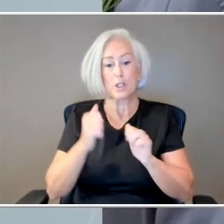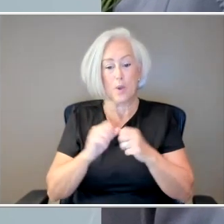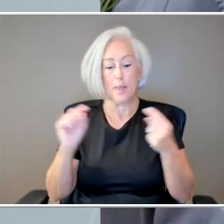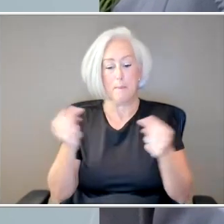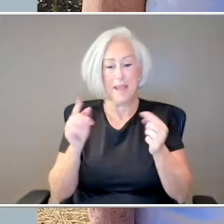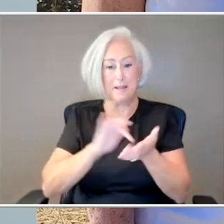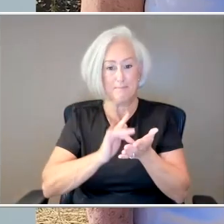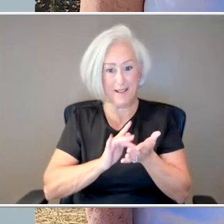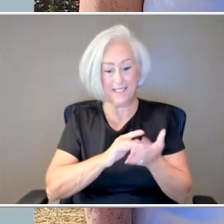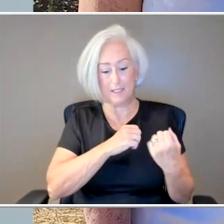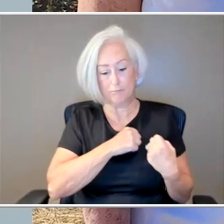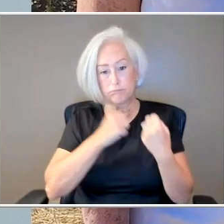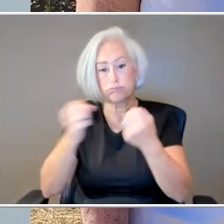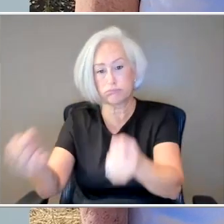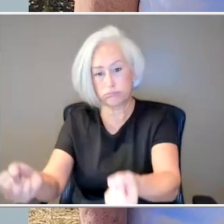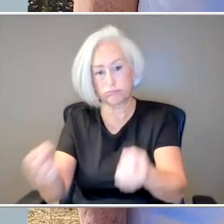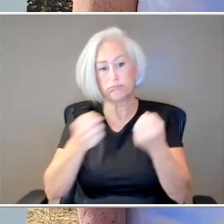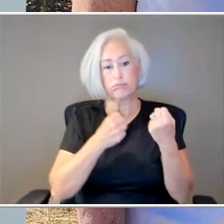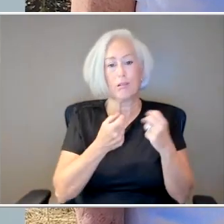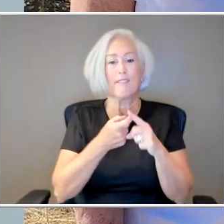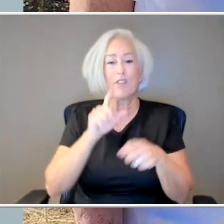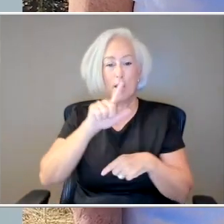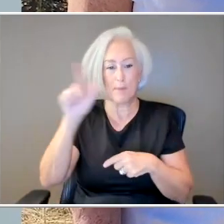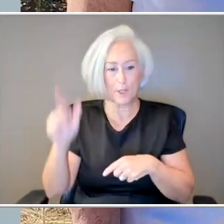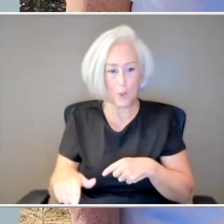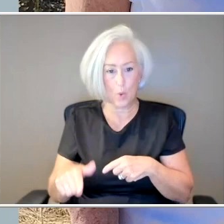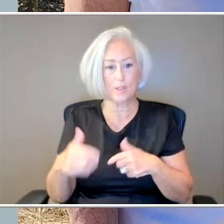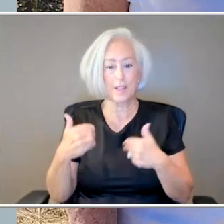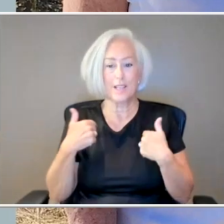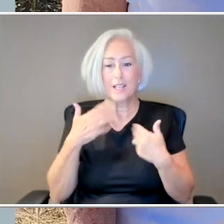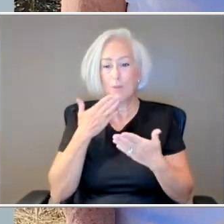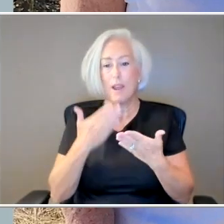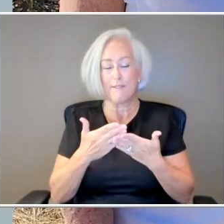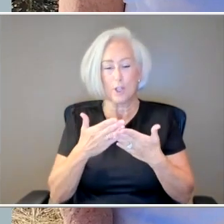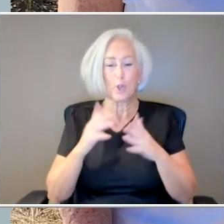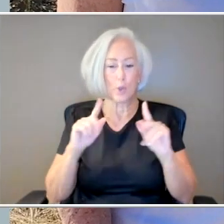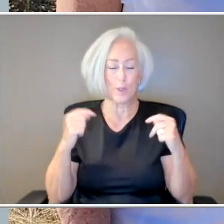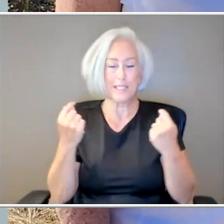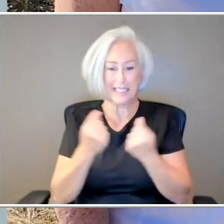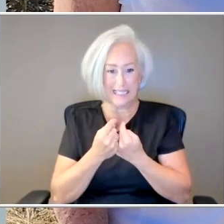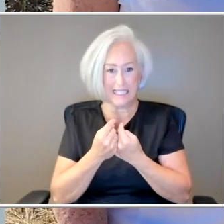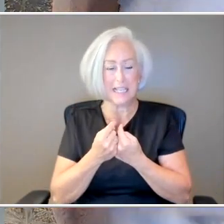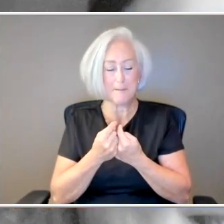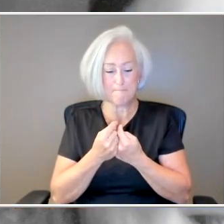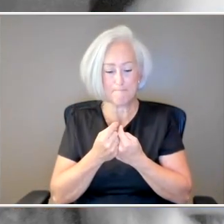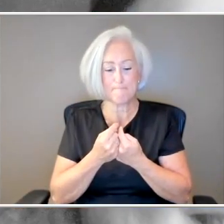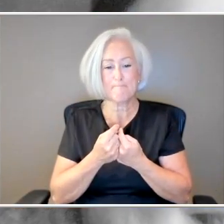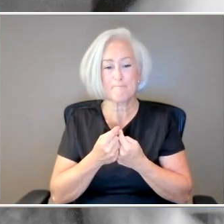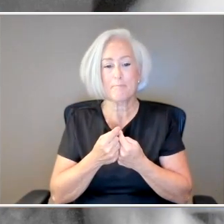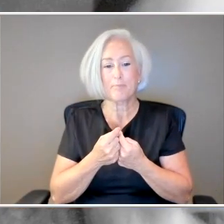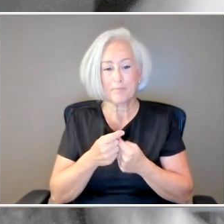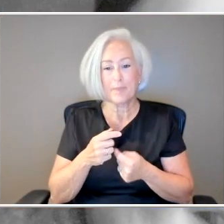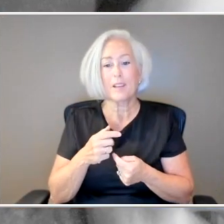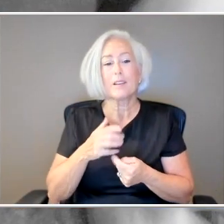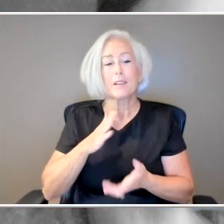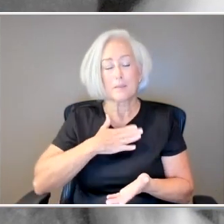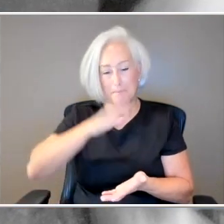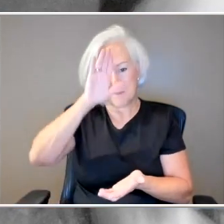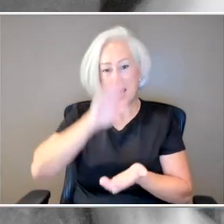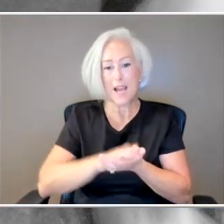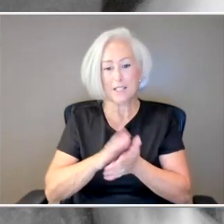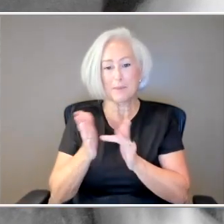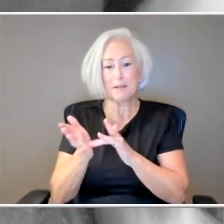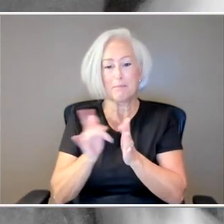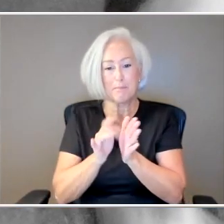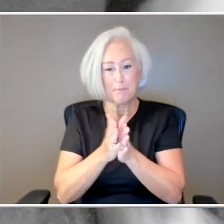Lawrence, we have quite a team. Quite a of people. network of people. My husband's Bible study. They friends drive of you back mine, and they forth? drive back